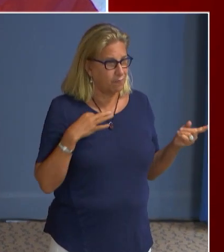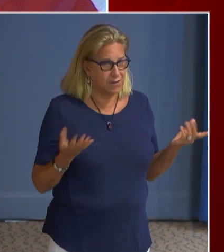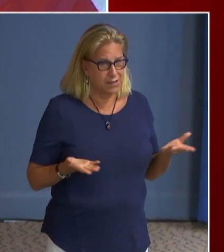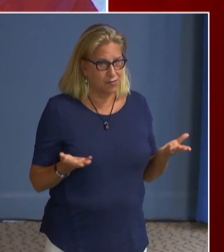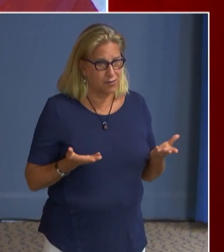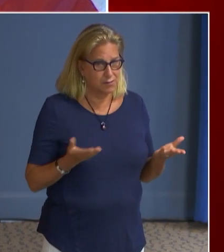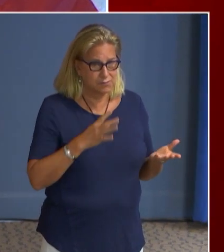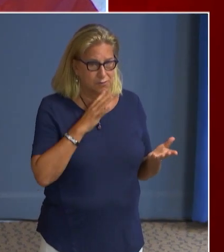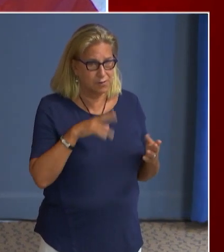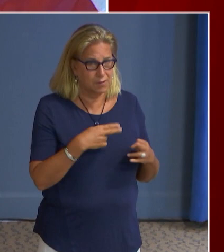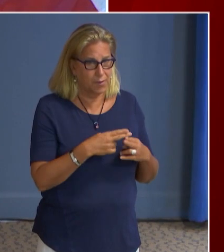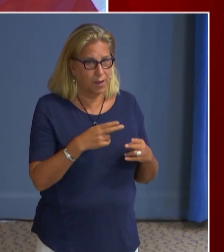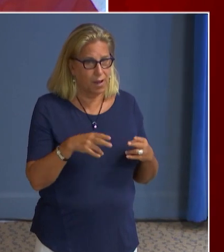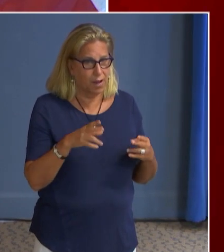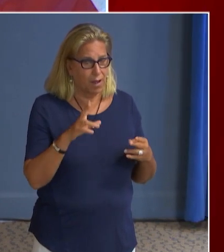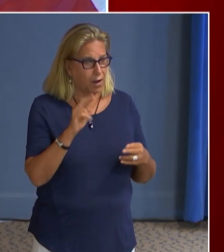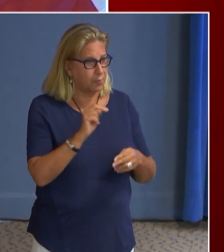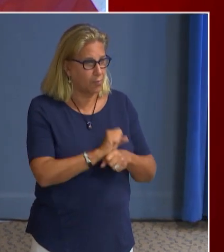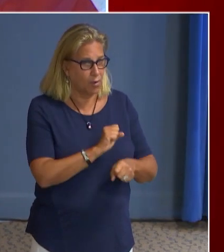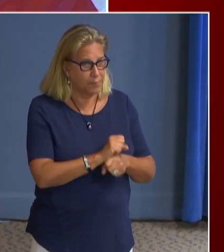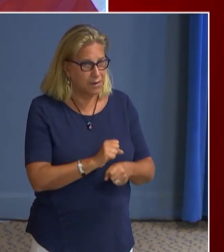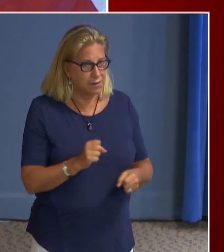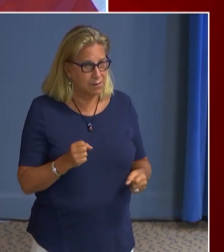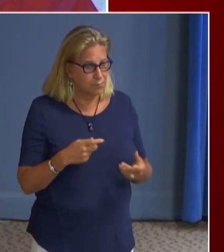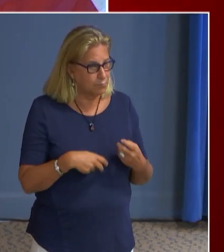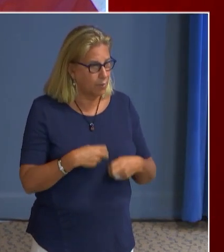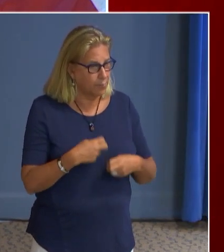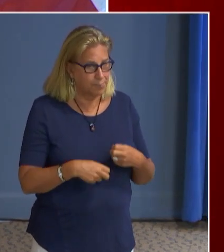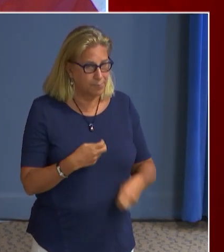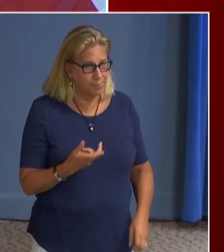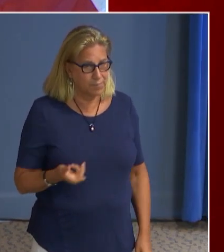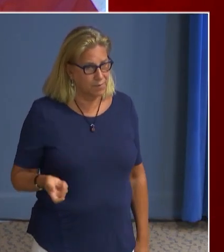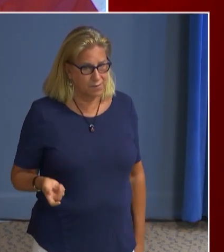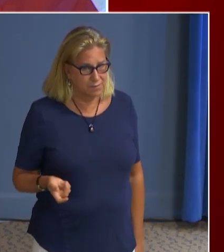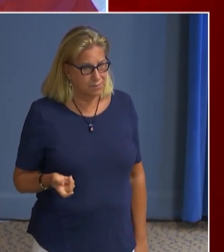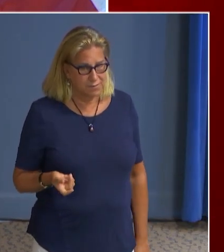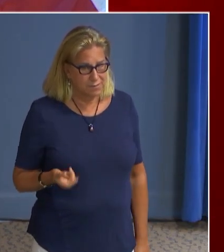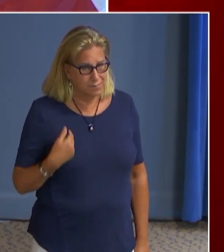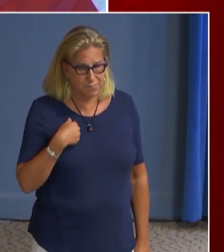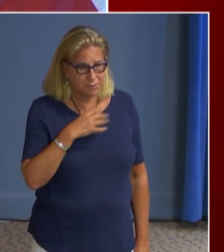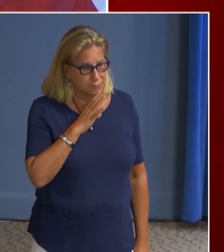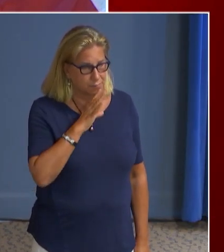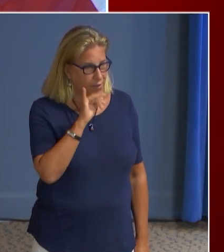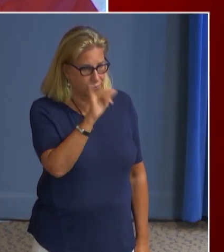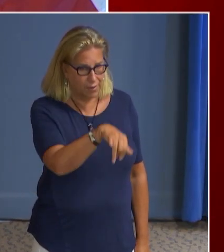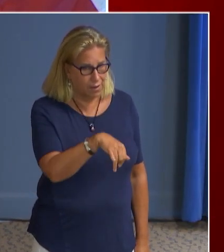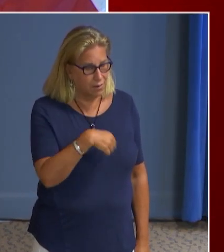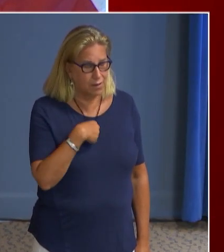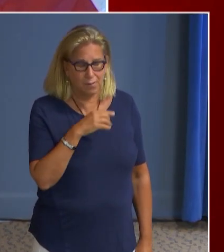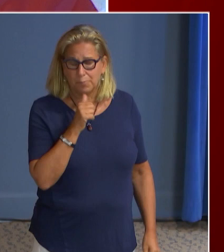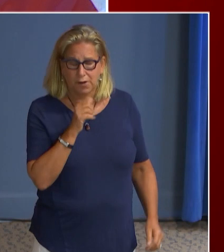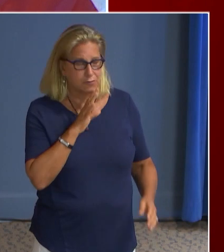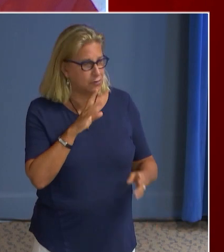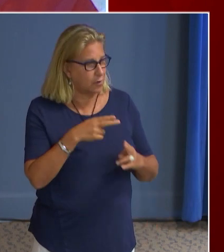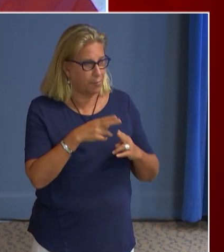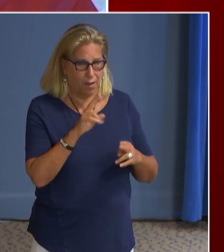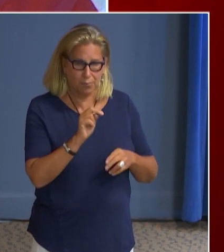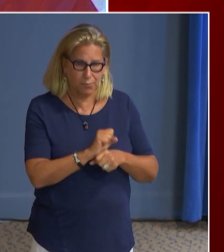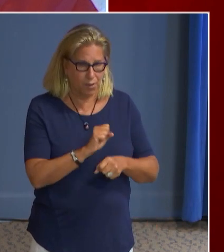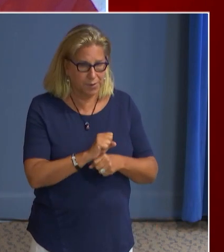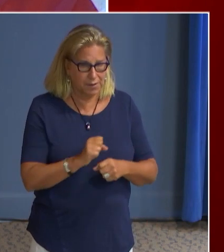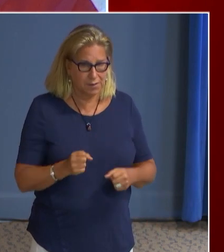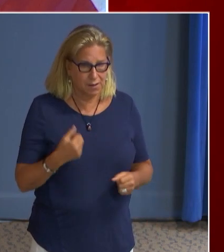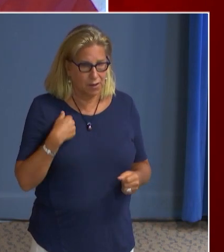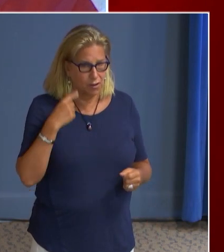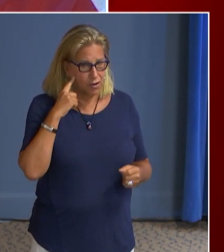light on the unemployment problem with the contact tracing? Nobody said there was an unemployment problem, Mark. I'm hearing from people that